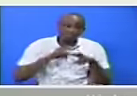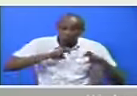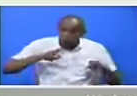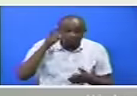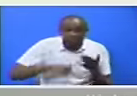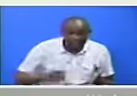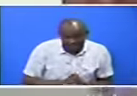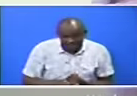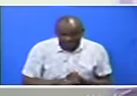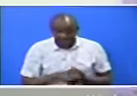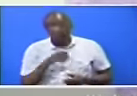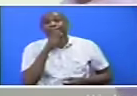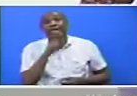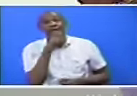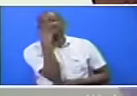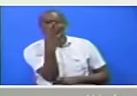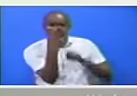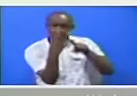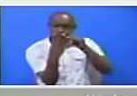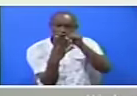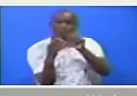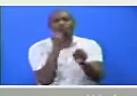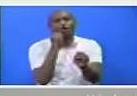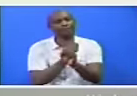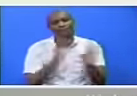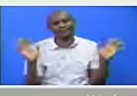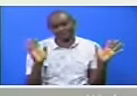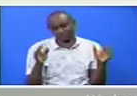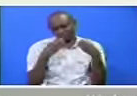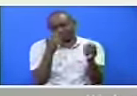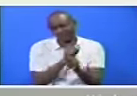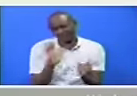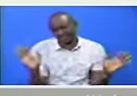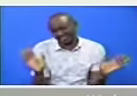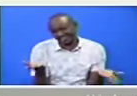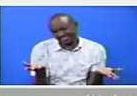wakitafutia wanaume ine kazi.